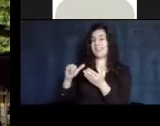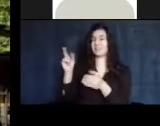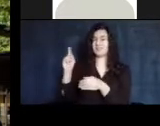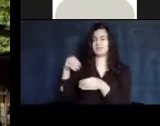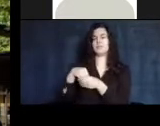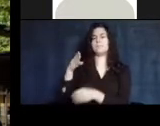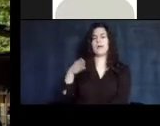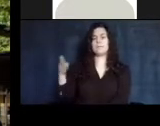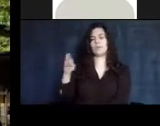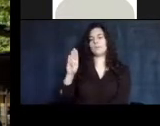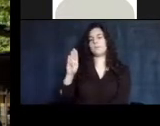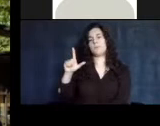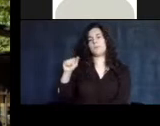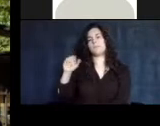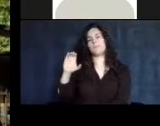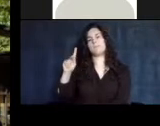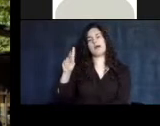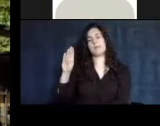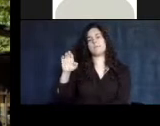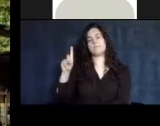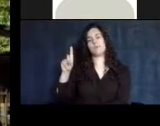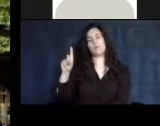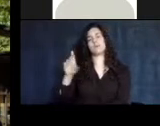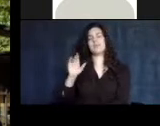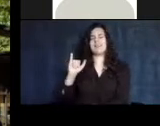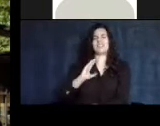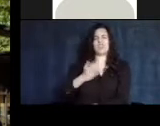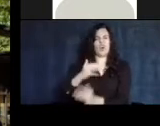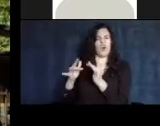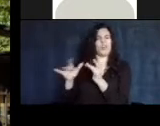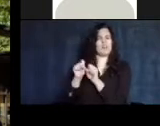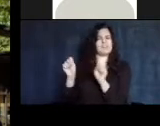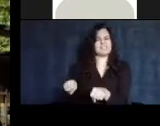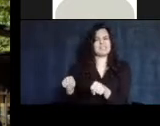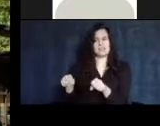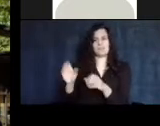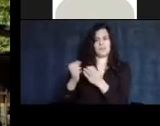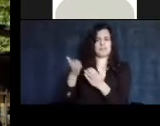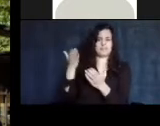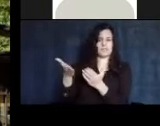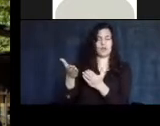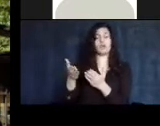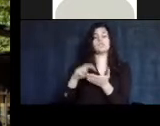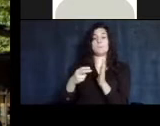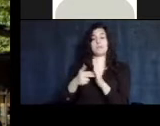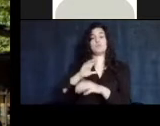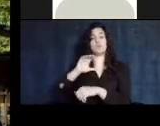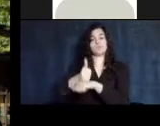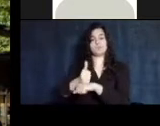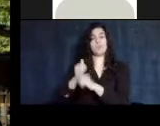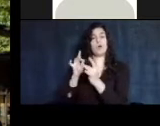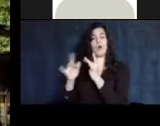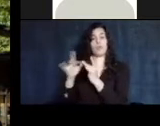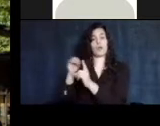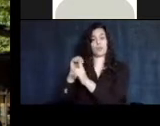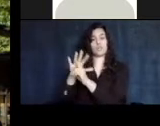system. Blackboard is how we do all online courses. So you will get put into an online orientation course.